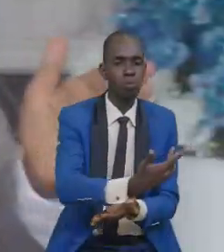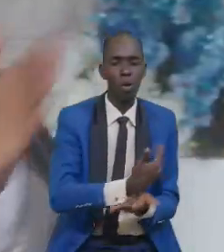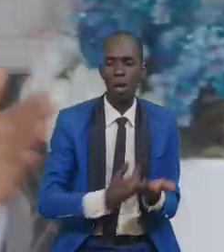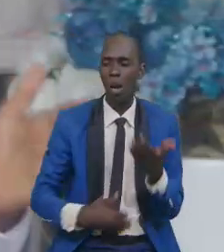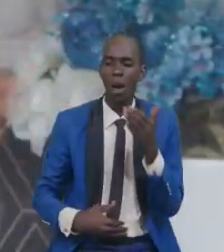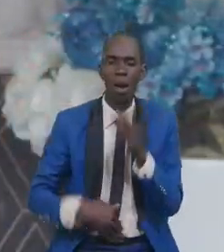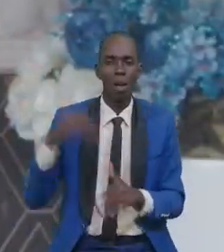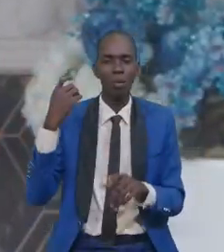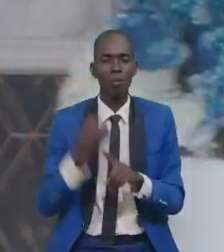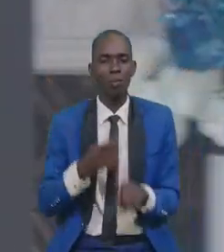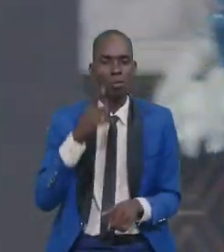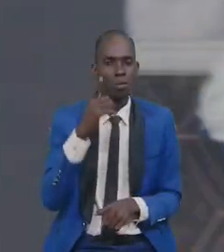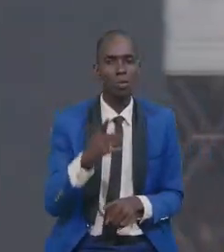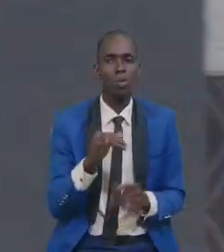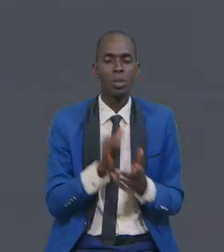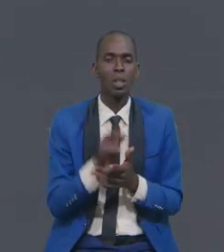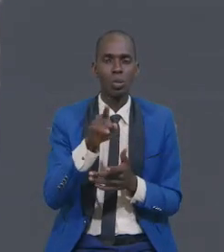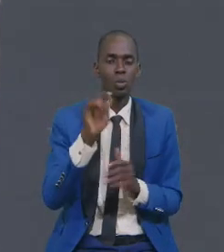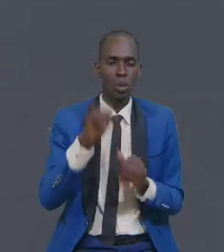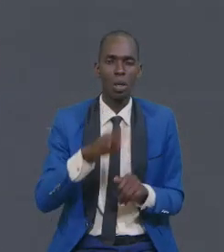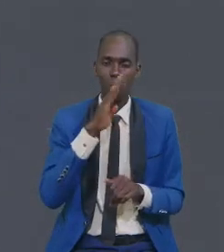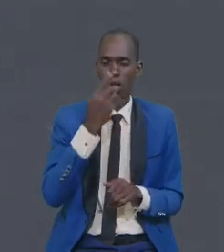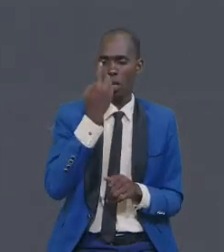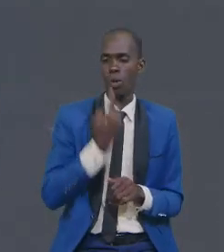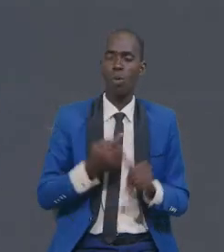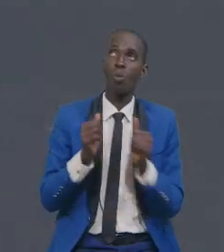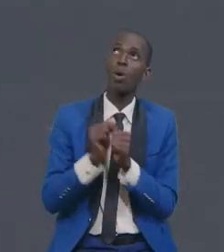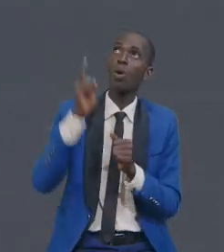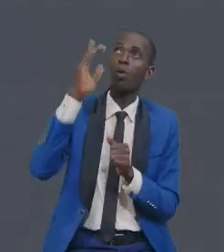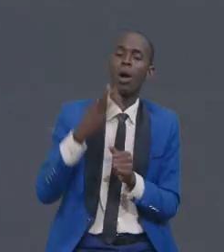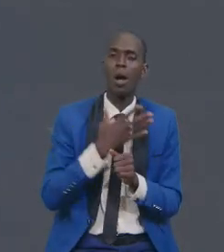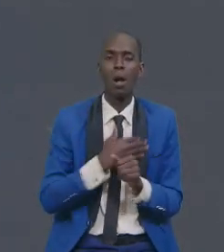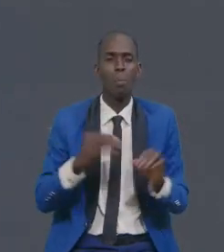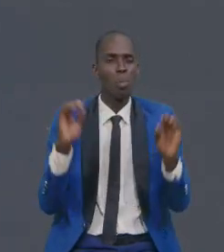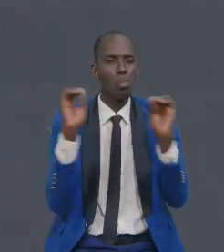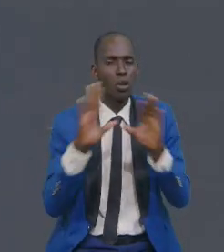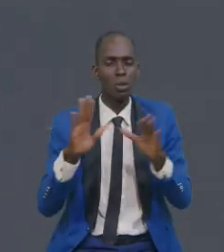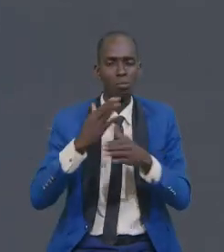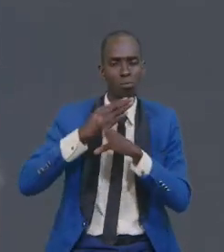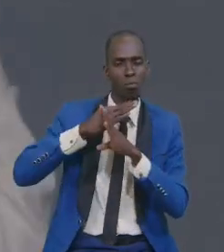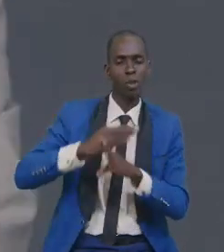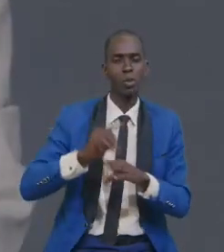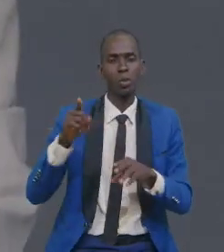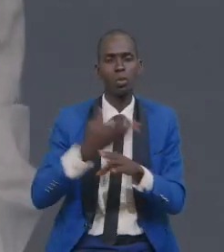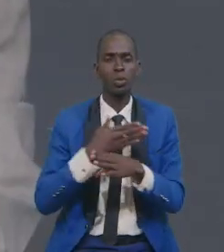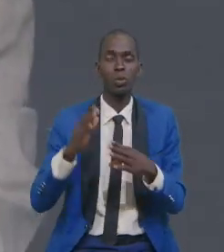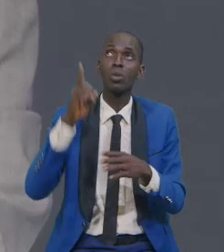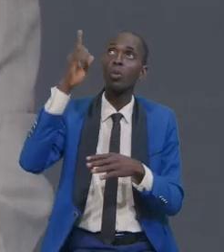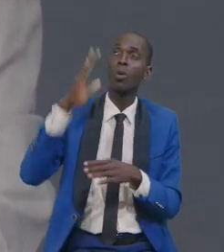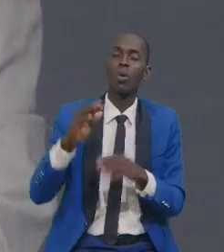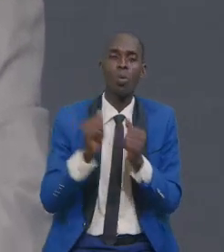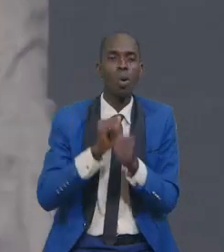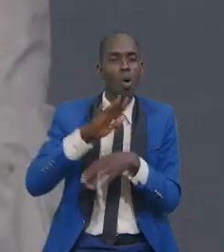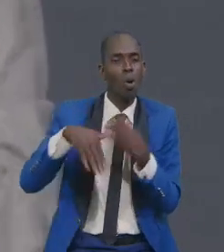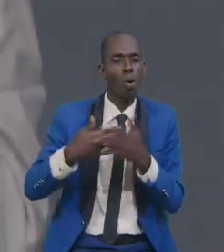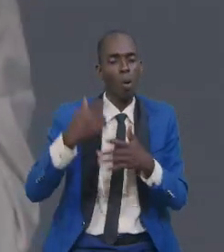can leave you with God, and there's nothing between you and God. And with all your heart and with all your mind, you say,